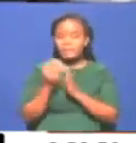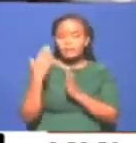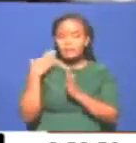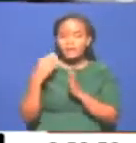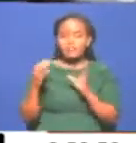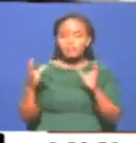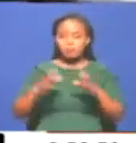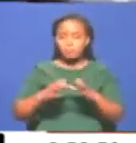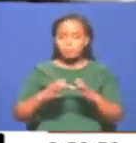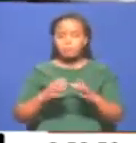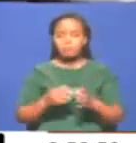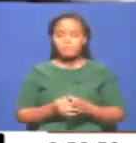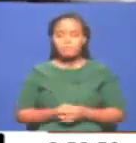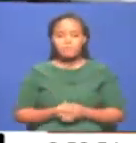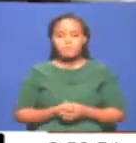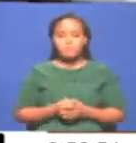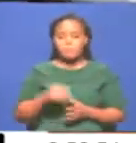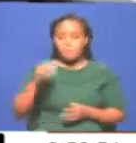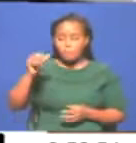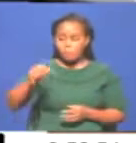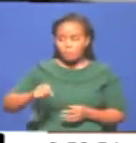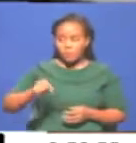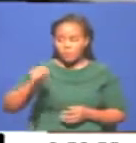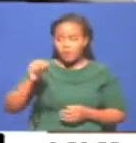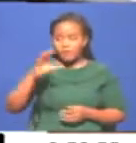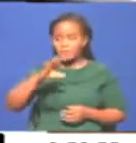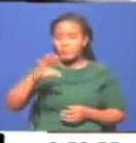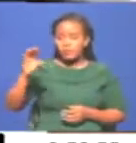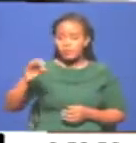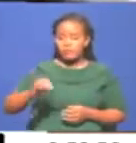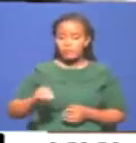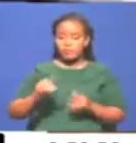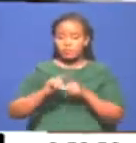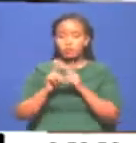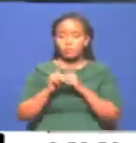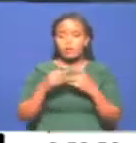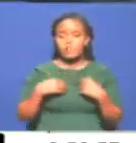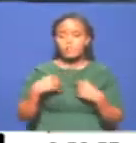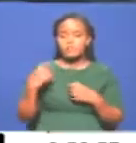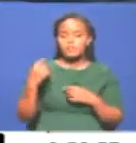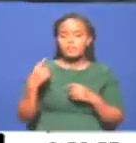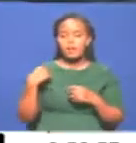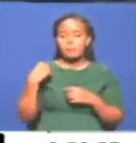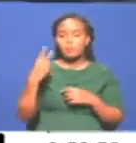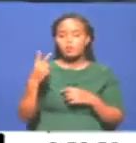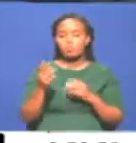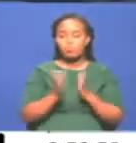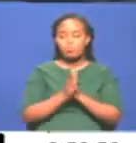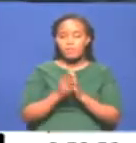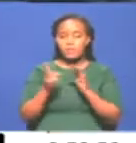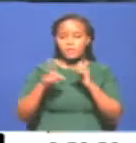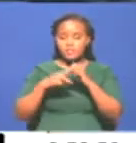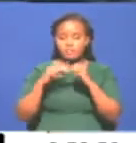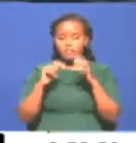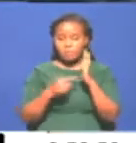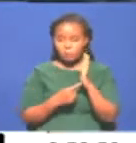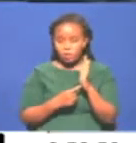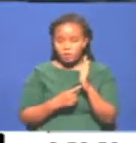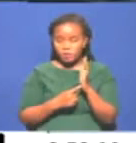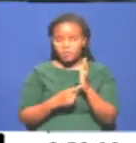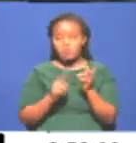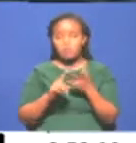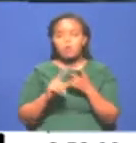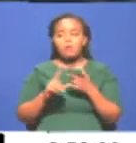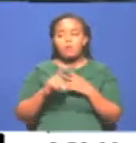Kasidi. South Africans Naido Kojol took second place with 7 points. In the open section, Kenyan's